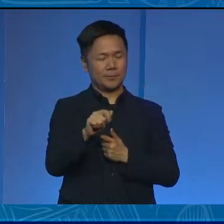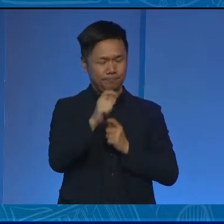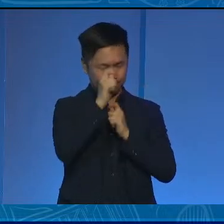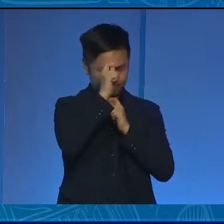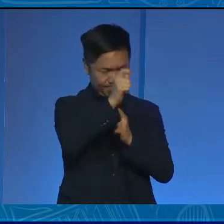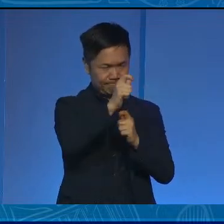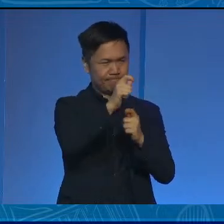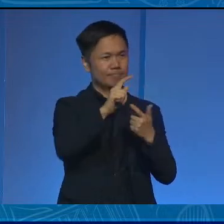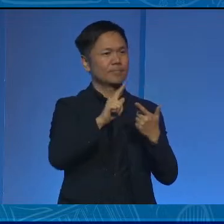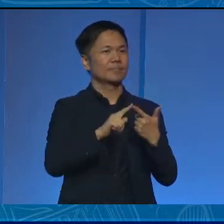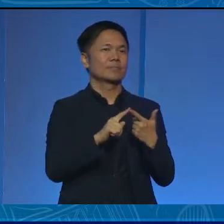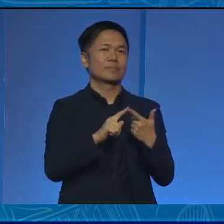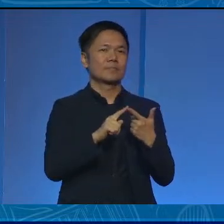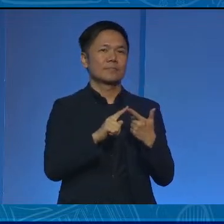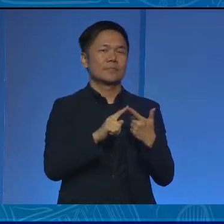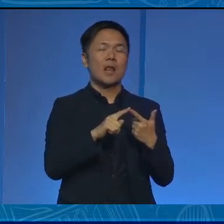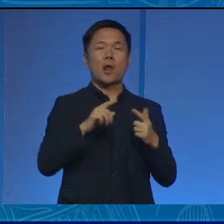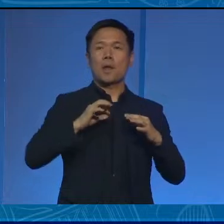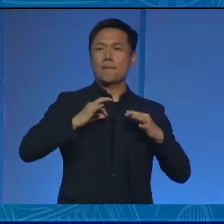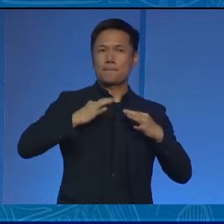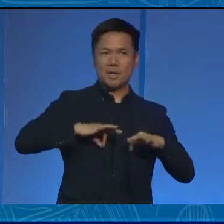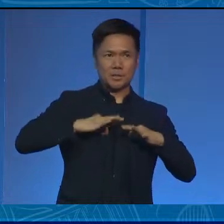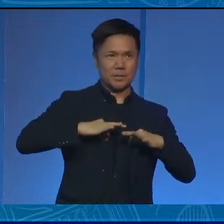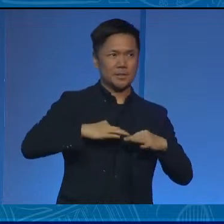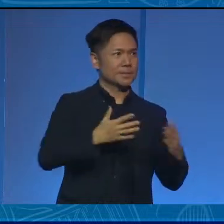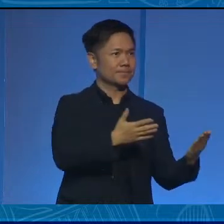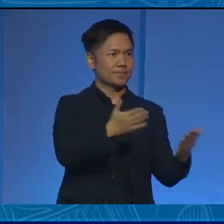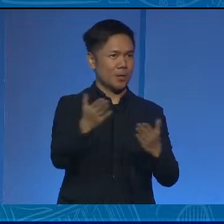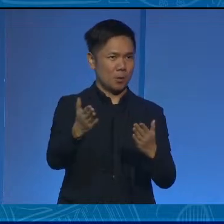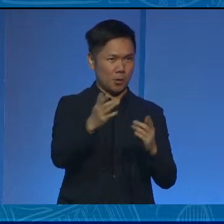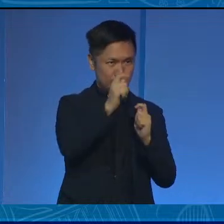Loezaga, Ministers and Excellencies,